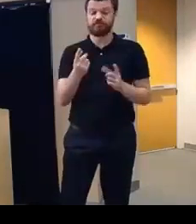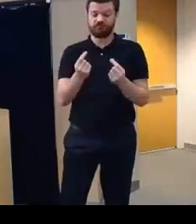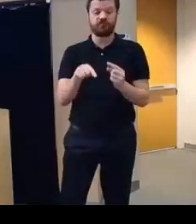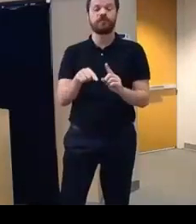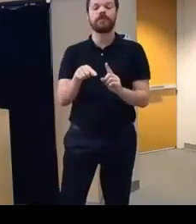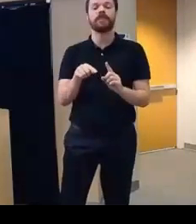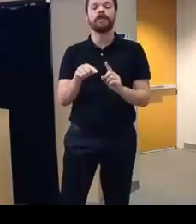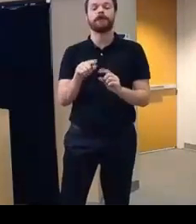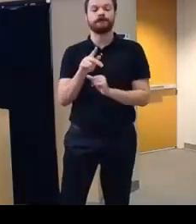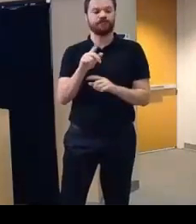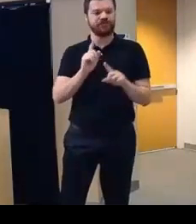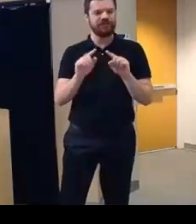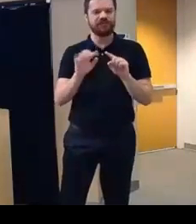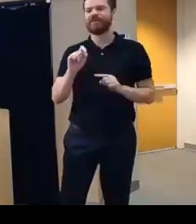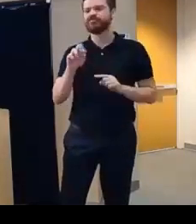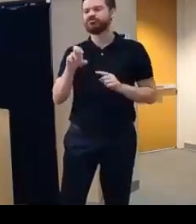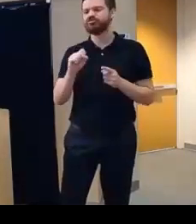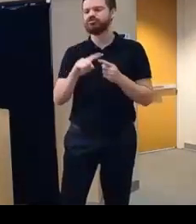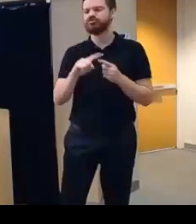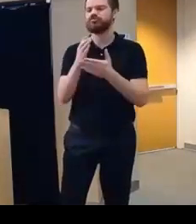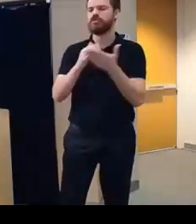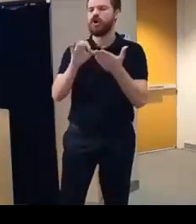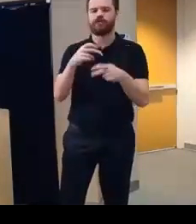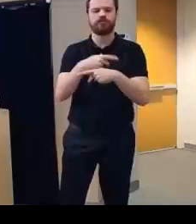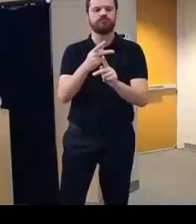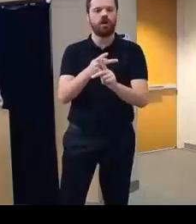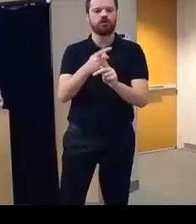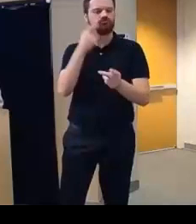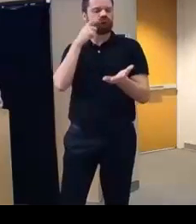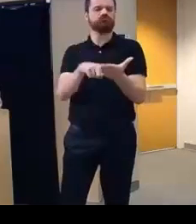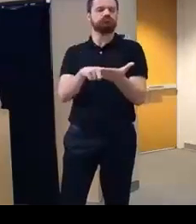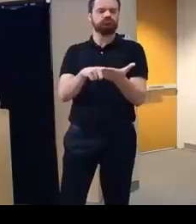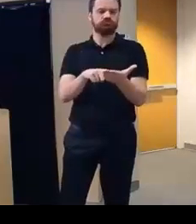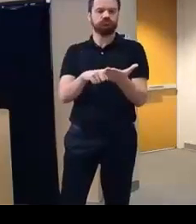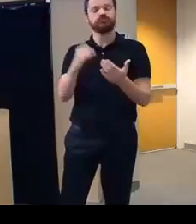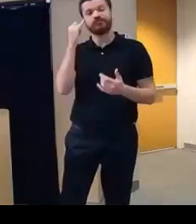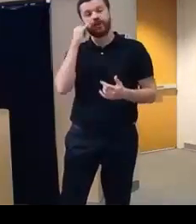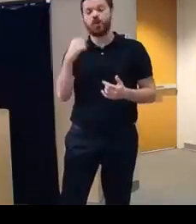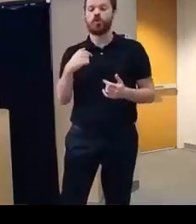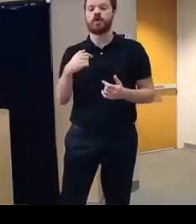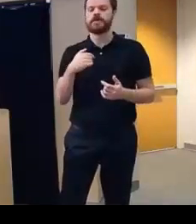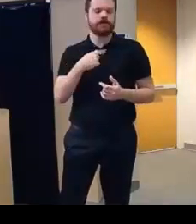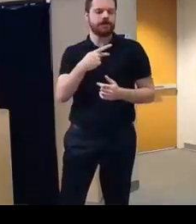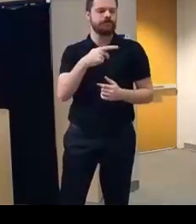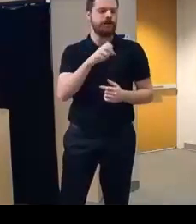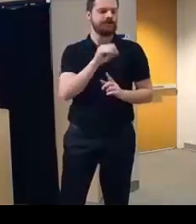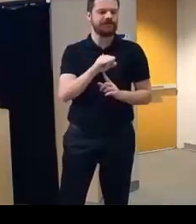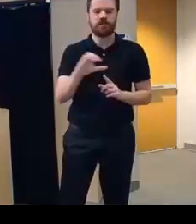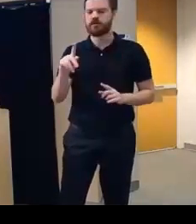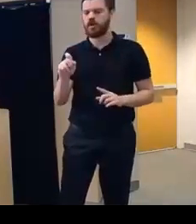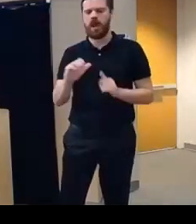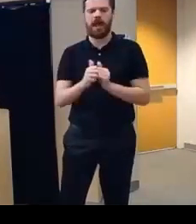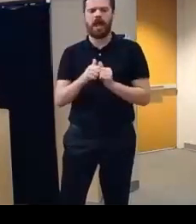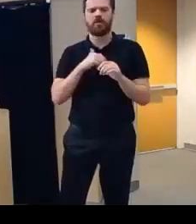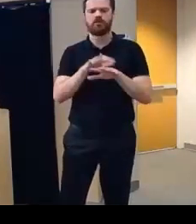patients value different features or attributes of a product. For example, if you make a decision between Pepsi and Coke, do you make the